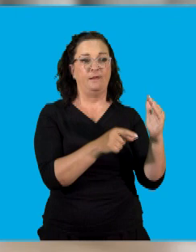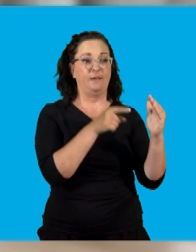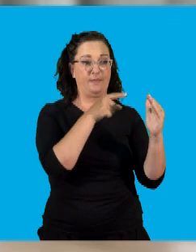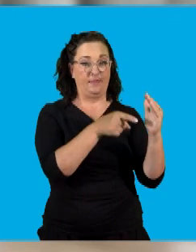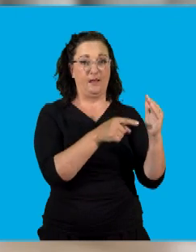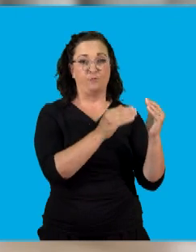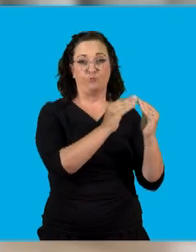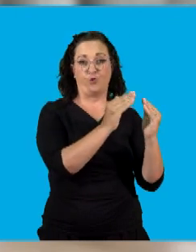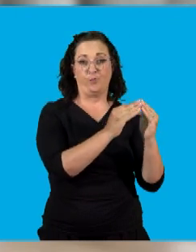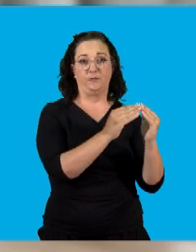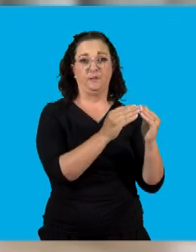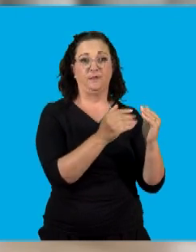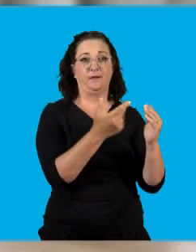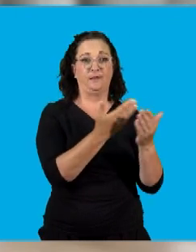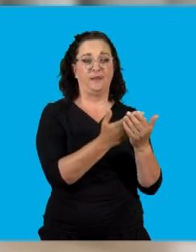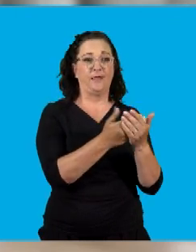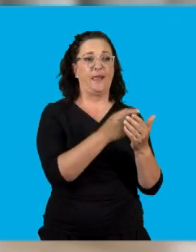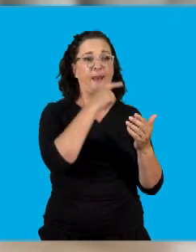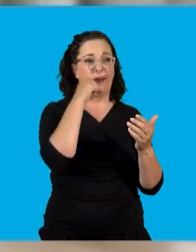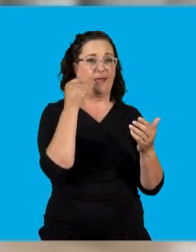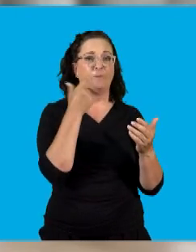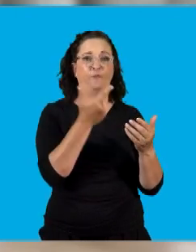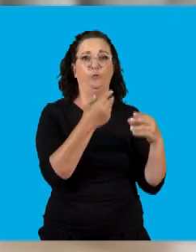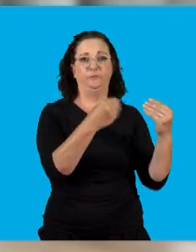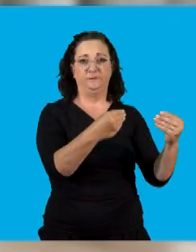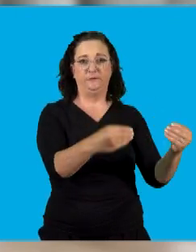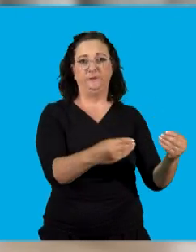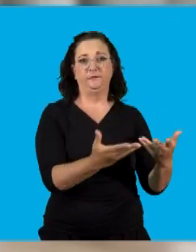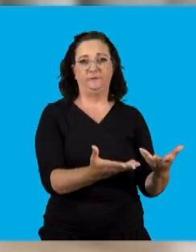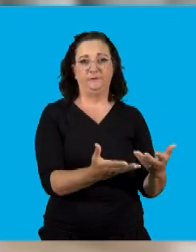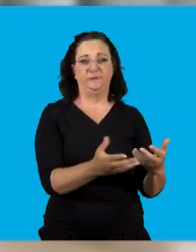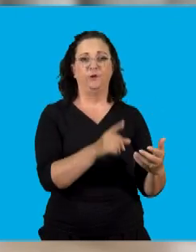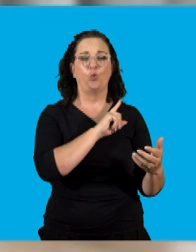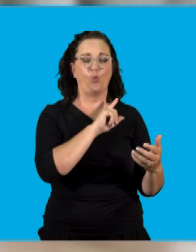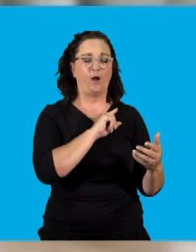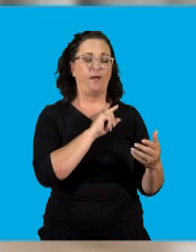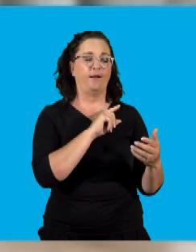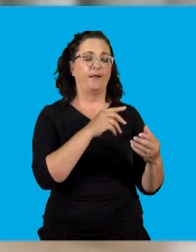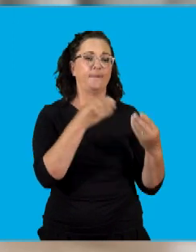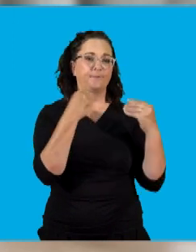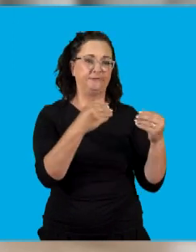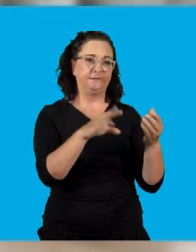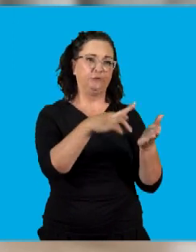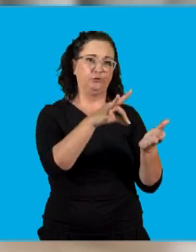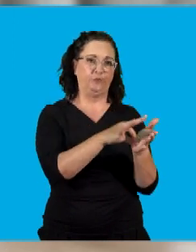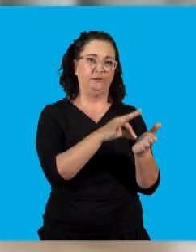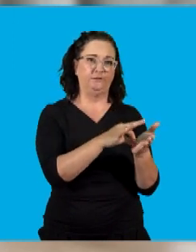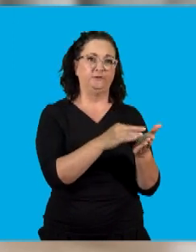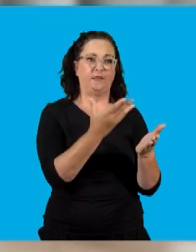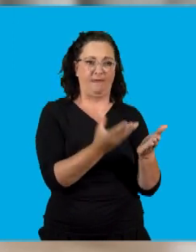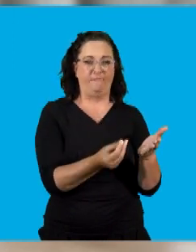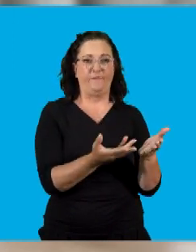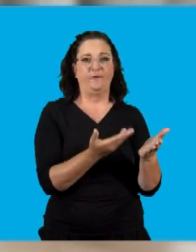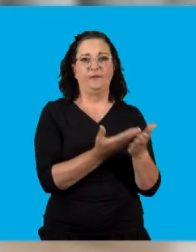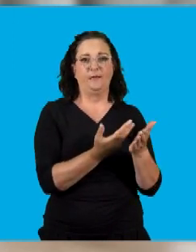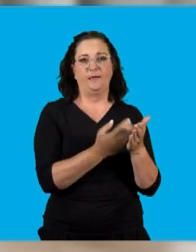property will be named according to the name of the business, because the business is registered. Those assets will belong to